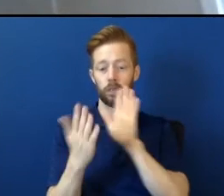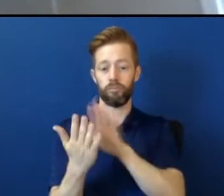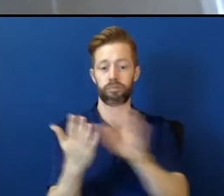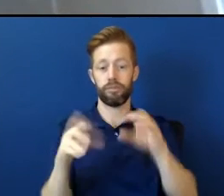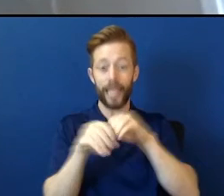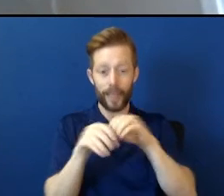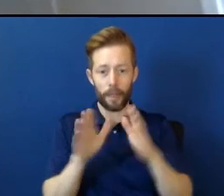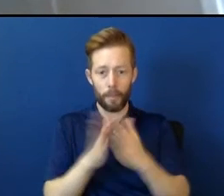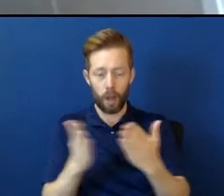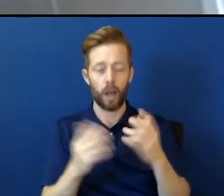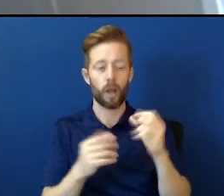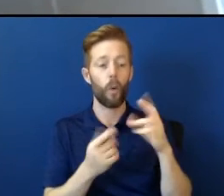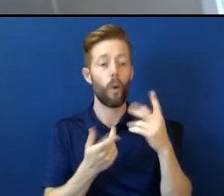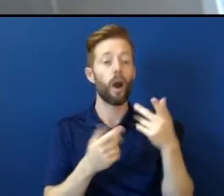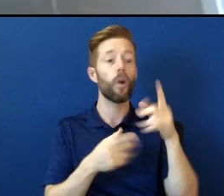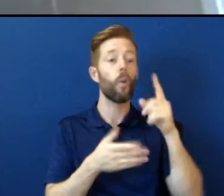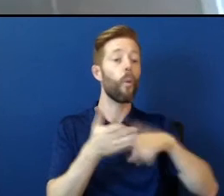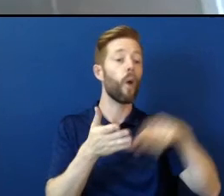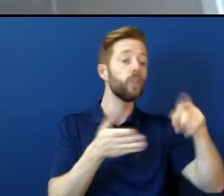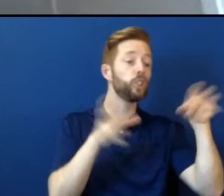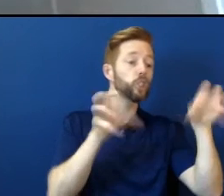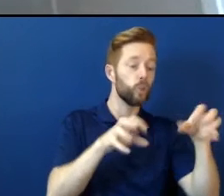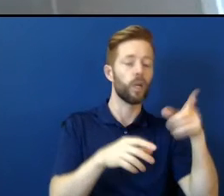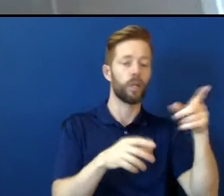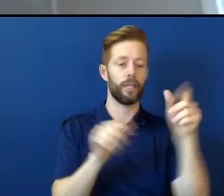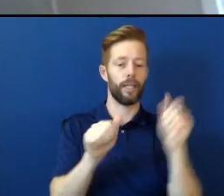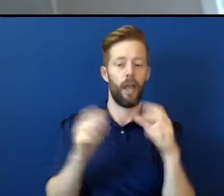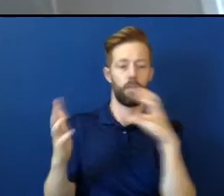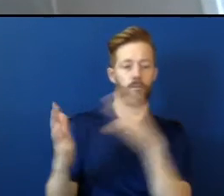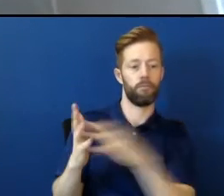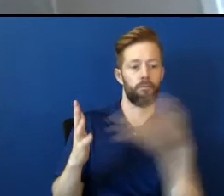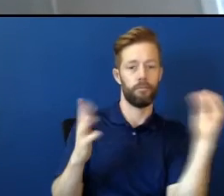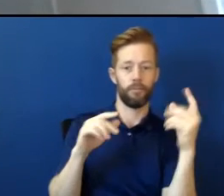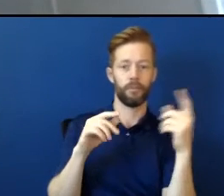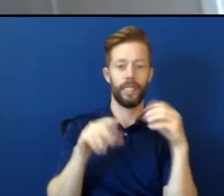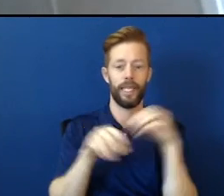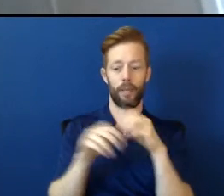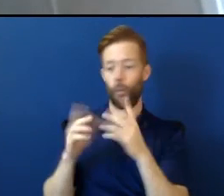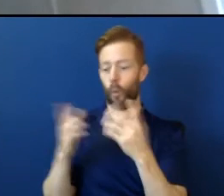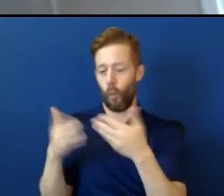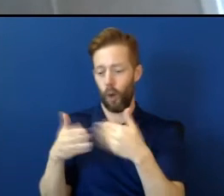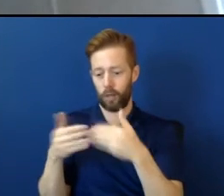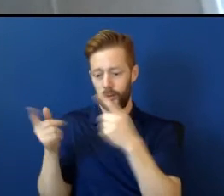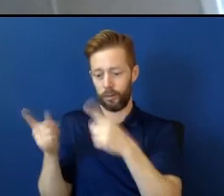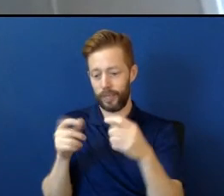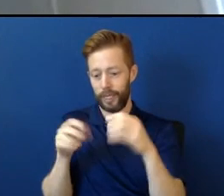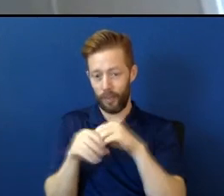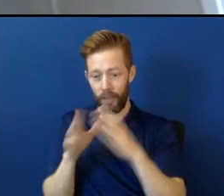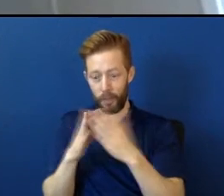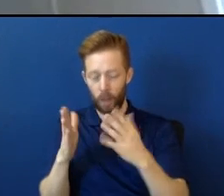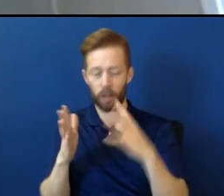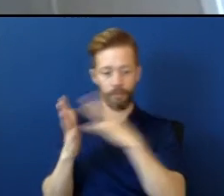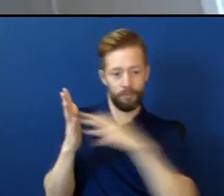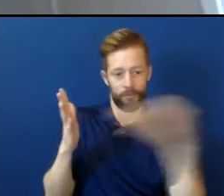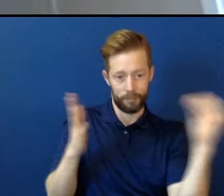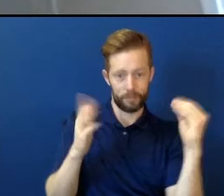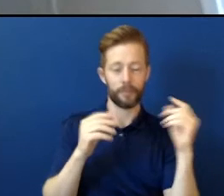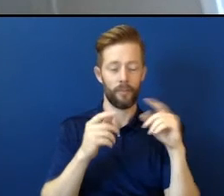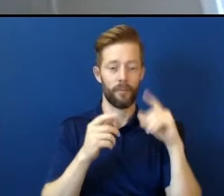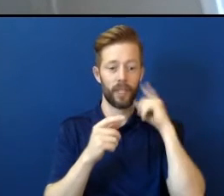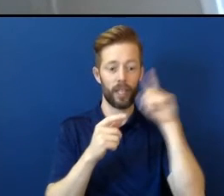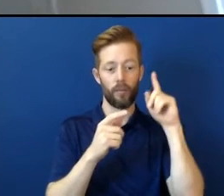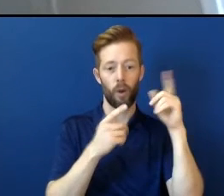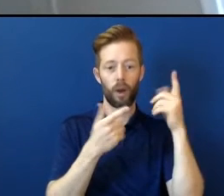of the activities that might be occurring to discuss that has been a really great activity to kind of pique